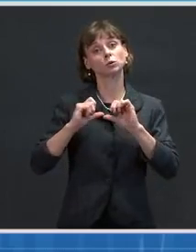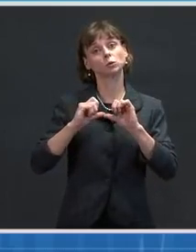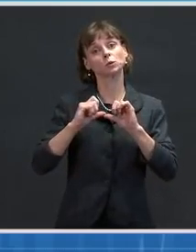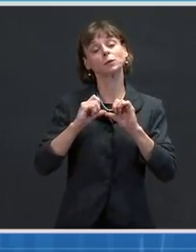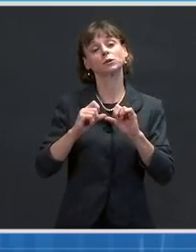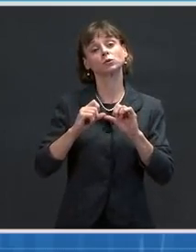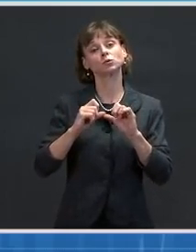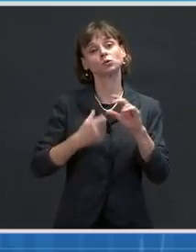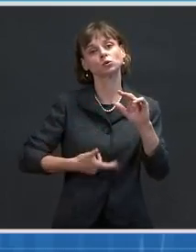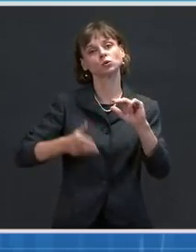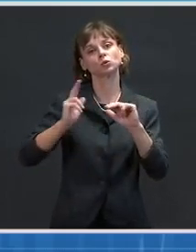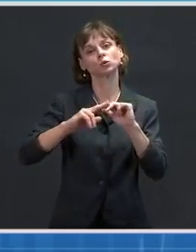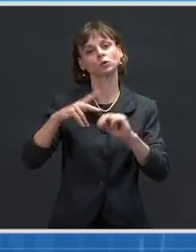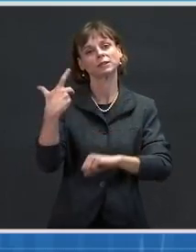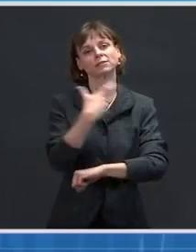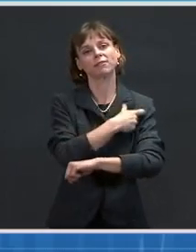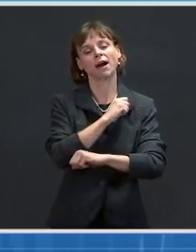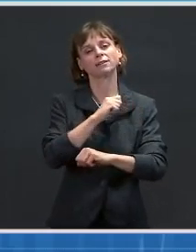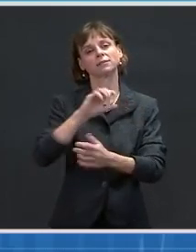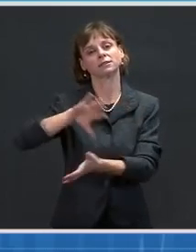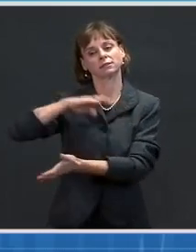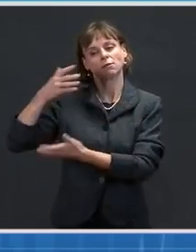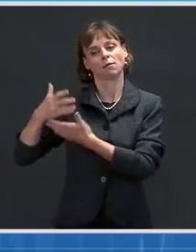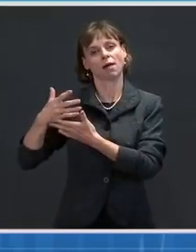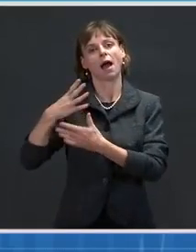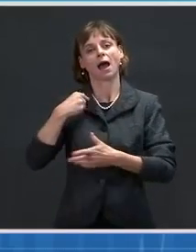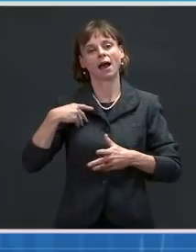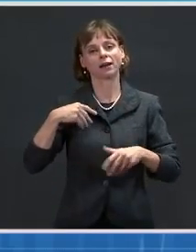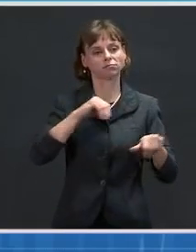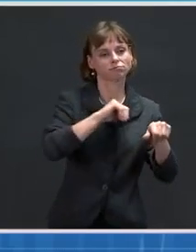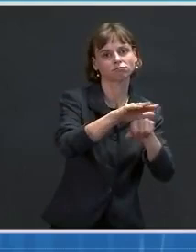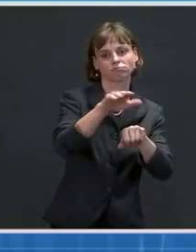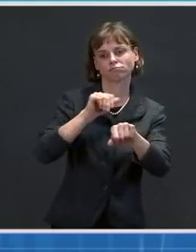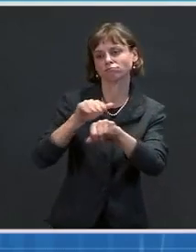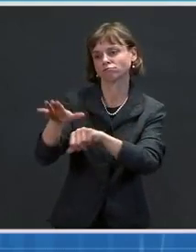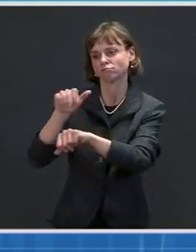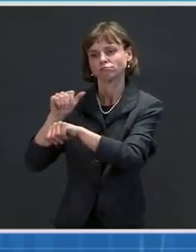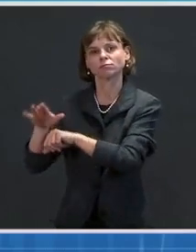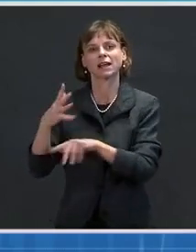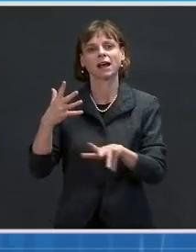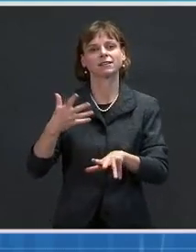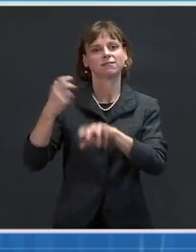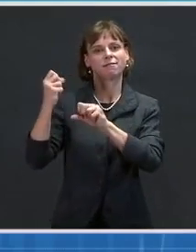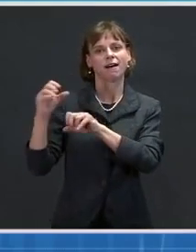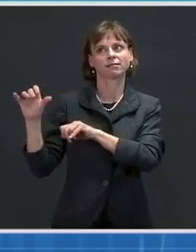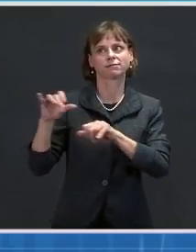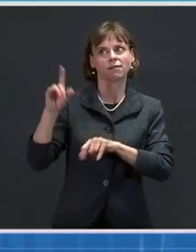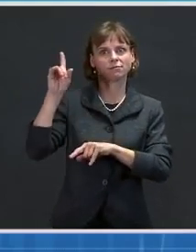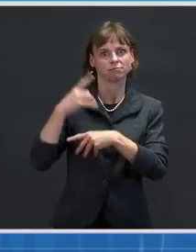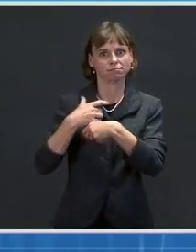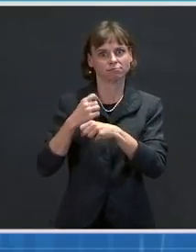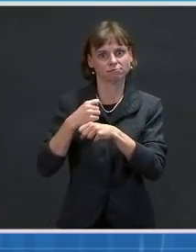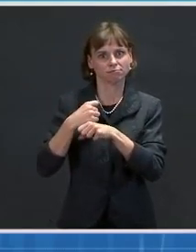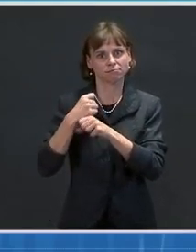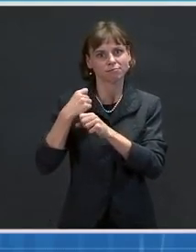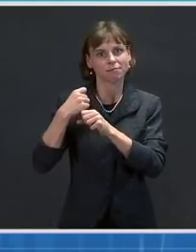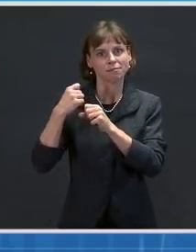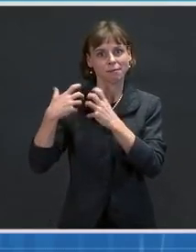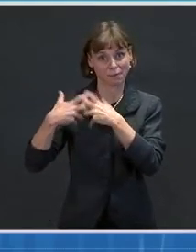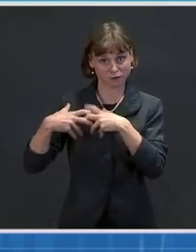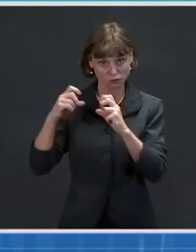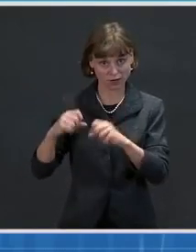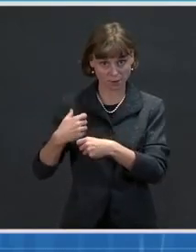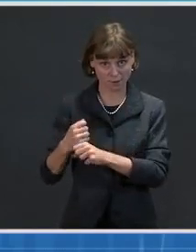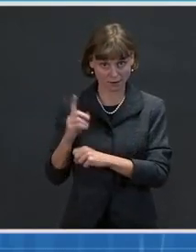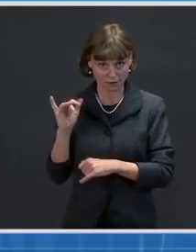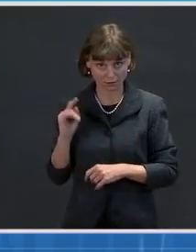supply and get it out the door as fast as the manufacturers can make it. Yesterday, we announced another increase in the